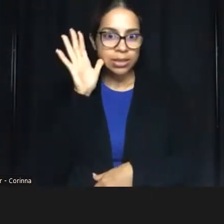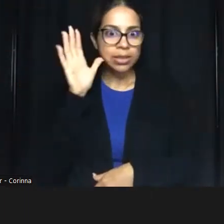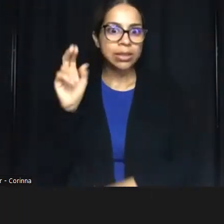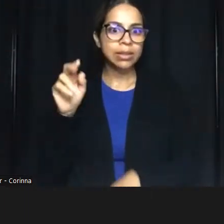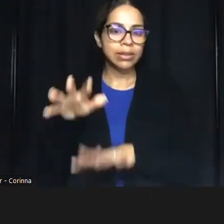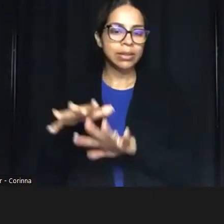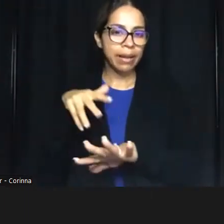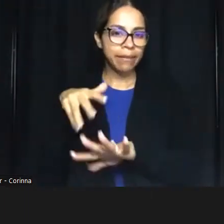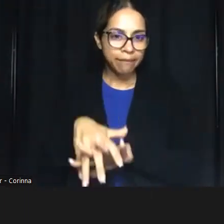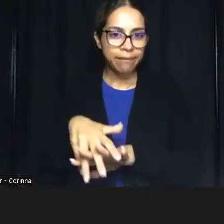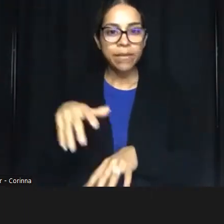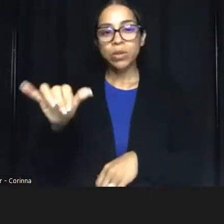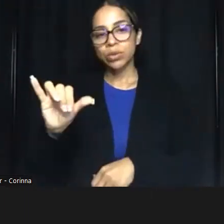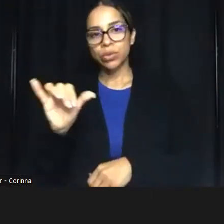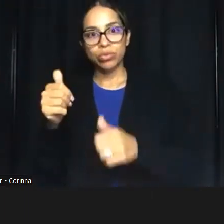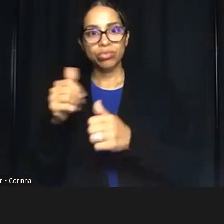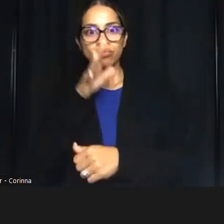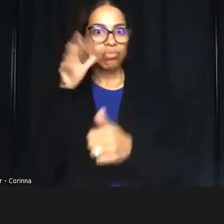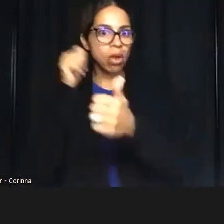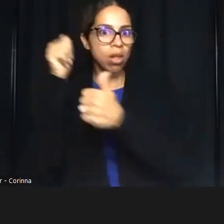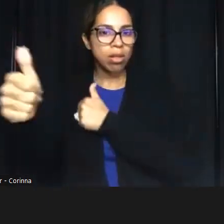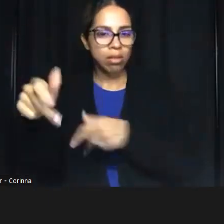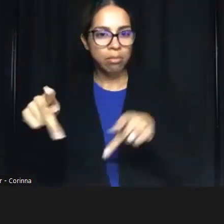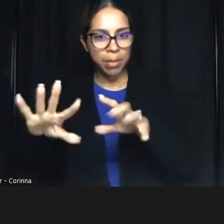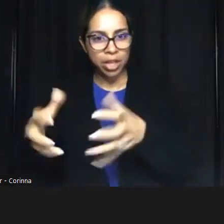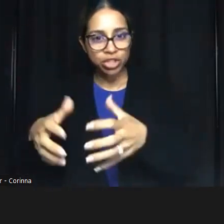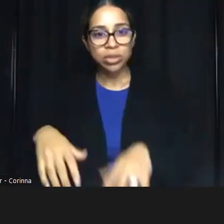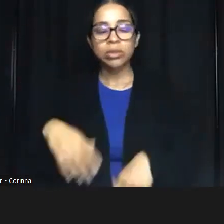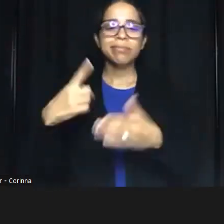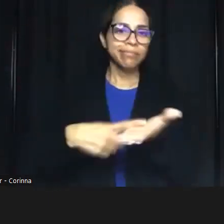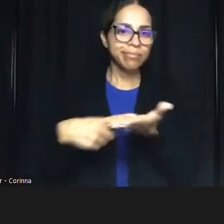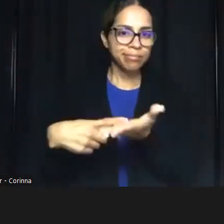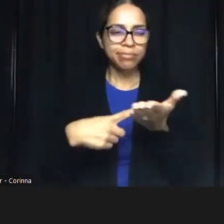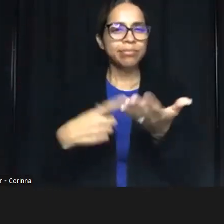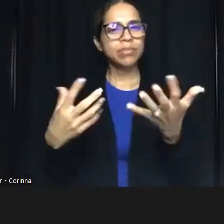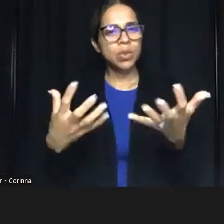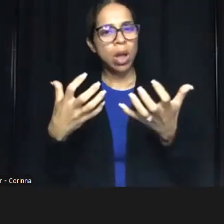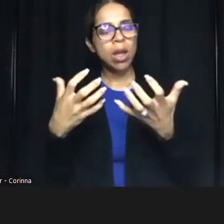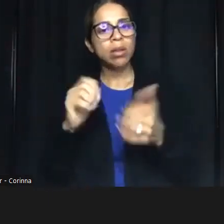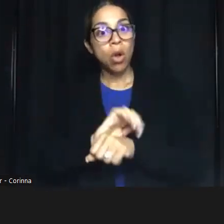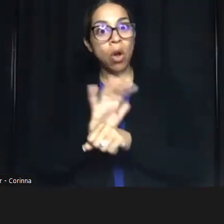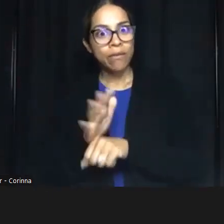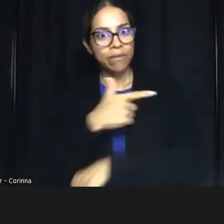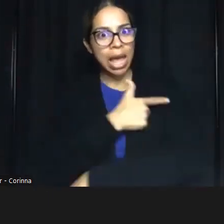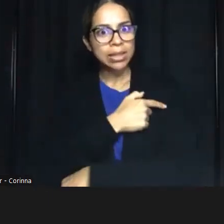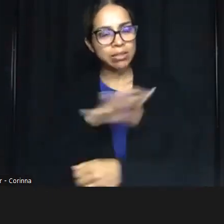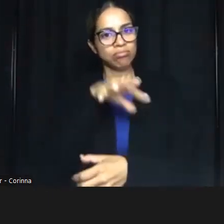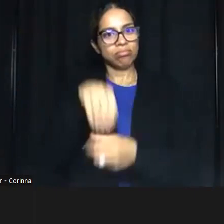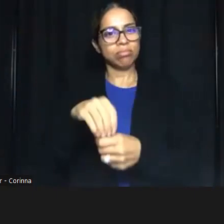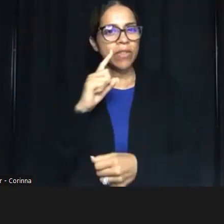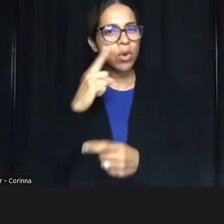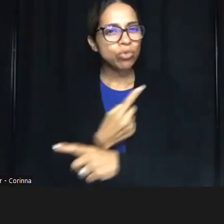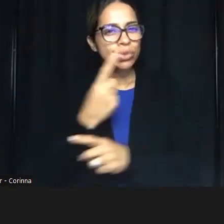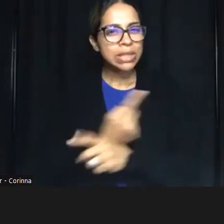through is normalizing the COVID vaccine by including it in routine visits. So instead of having it just be a kind of a off by